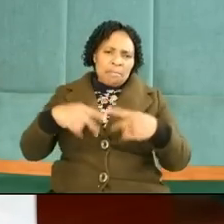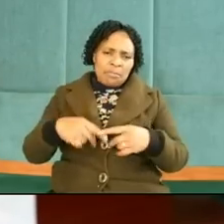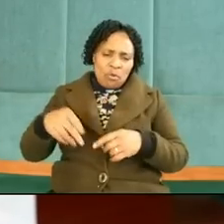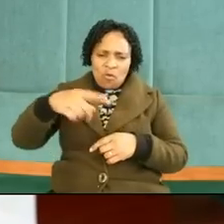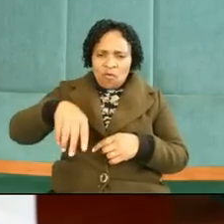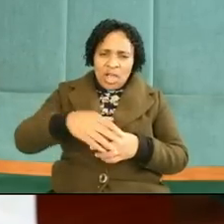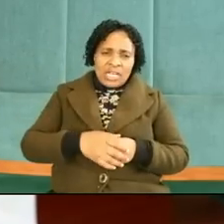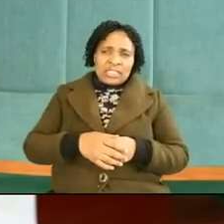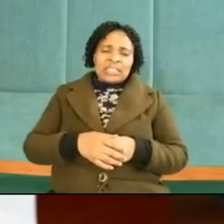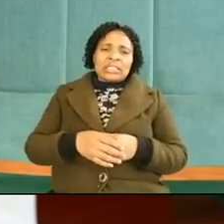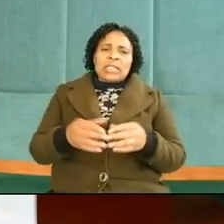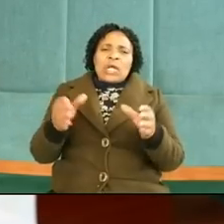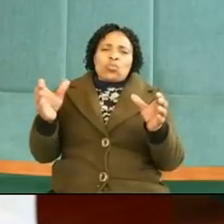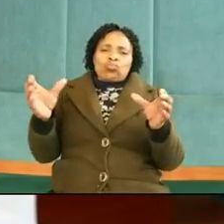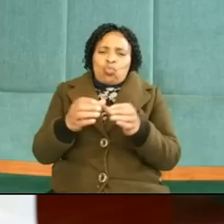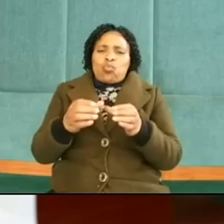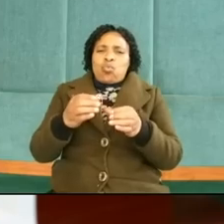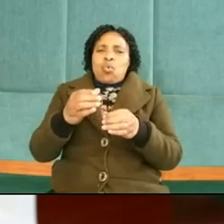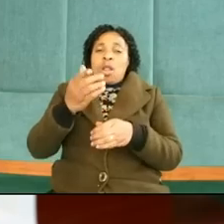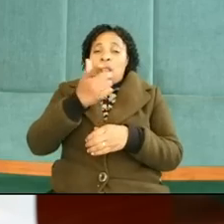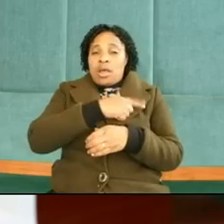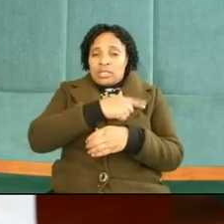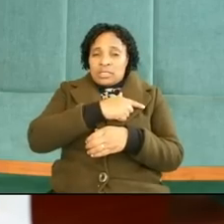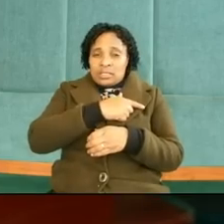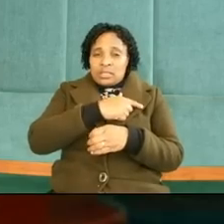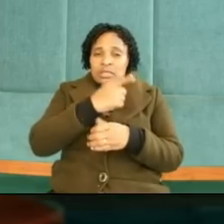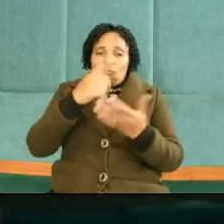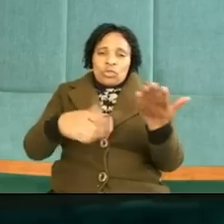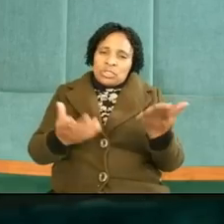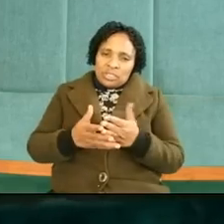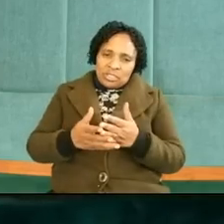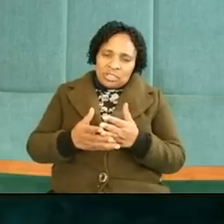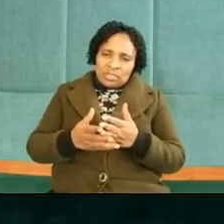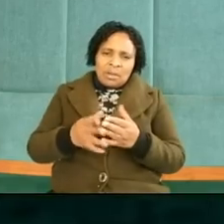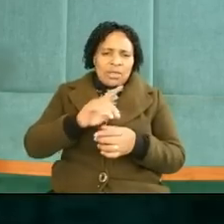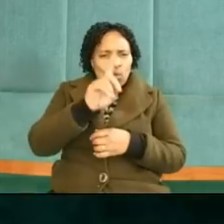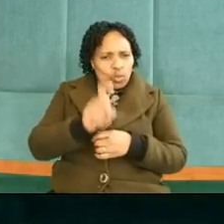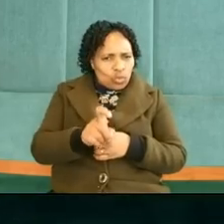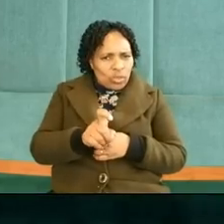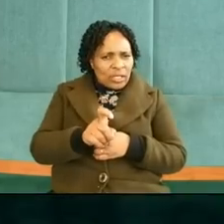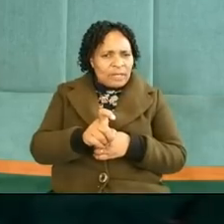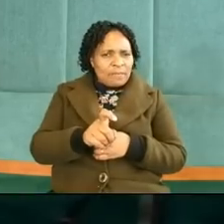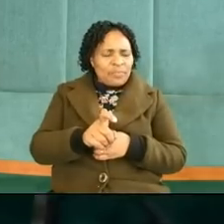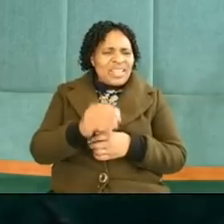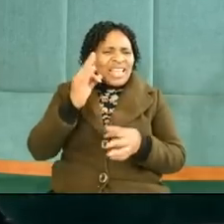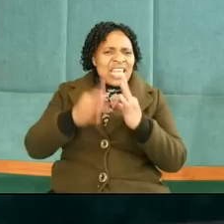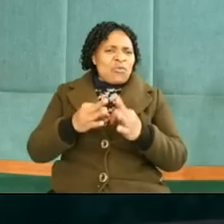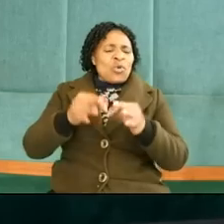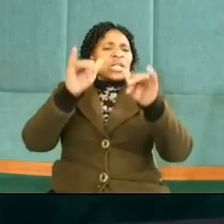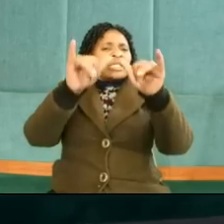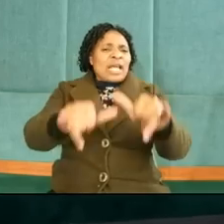us were still contained in our four walls. And so the question is, if we